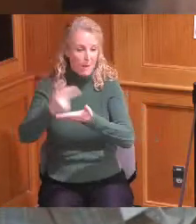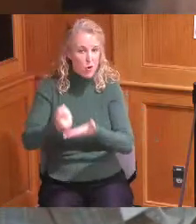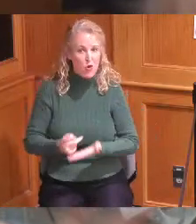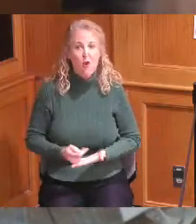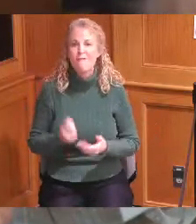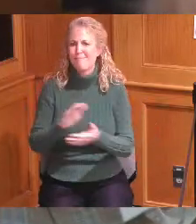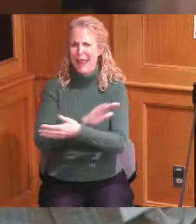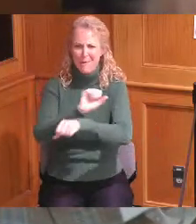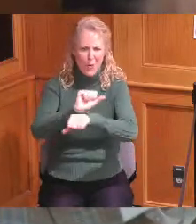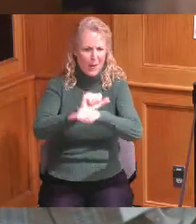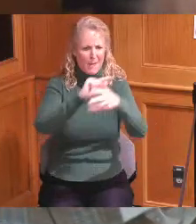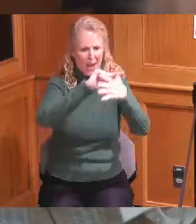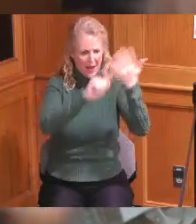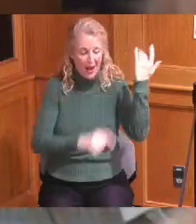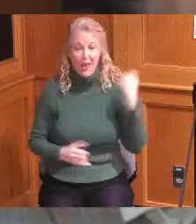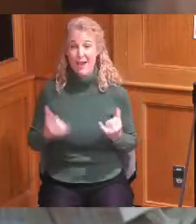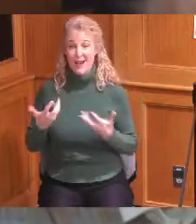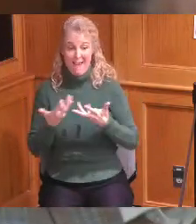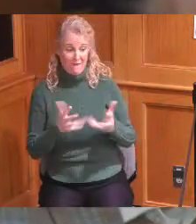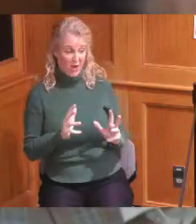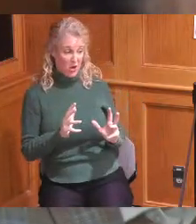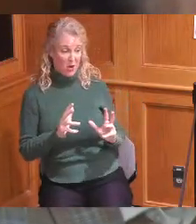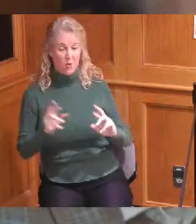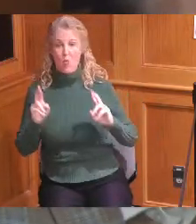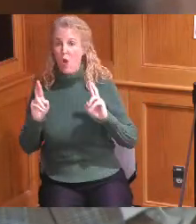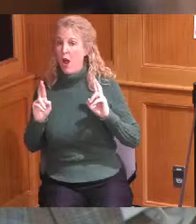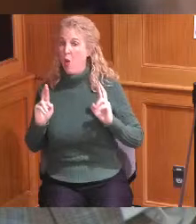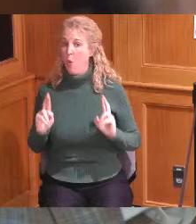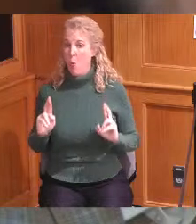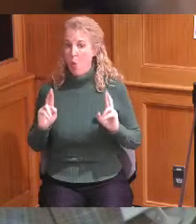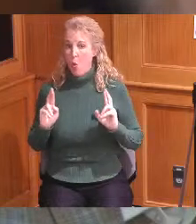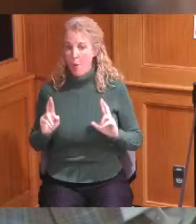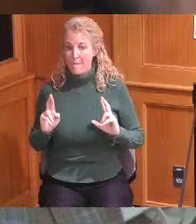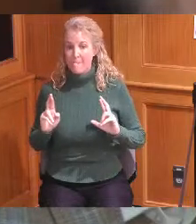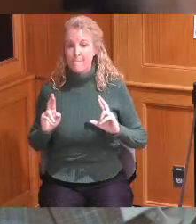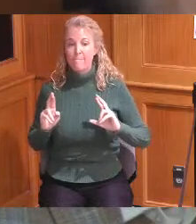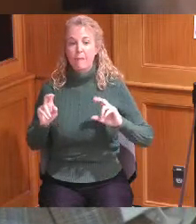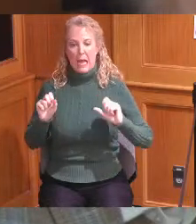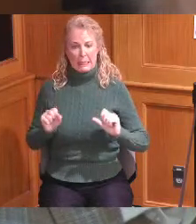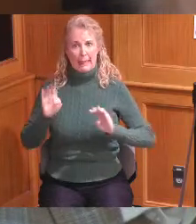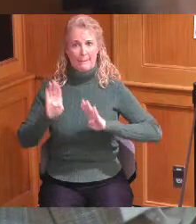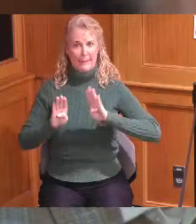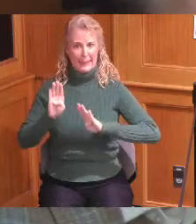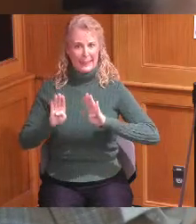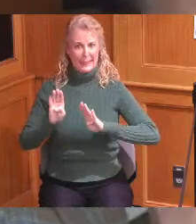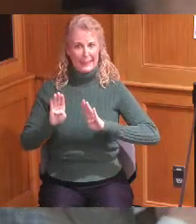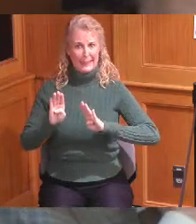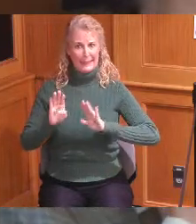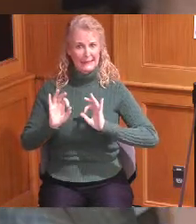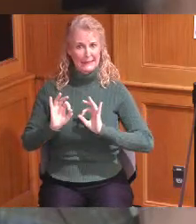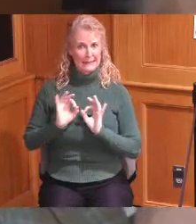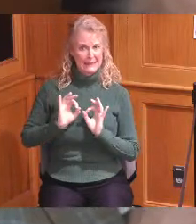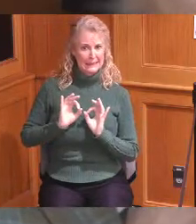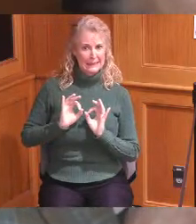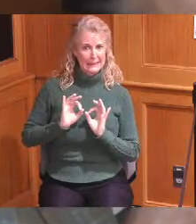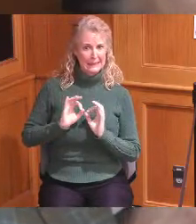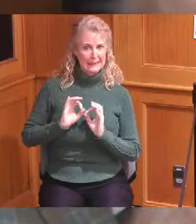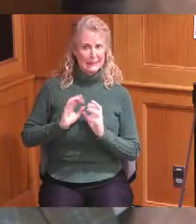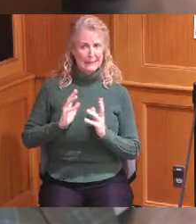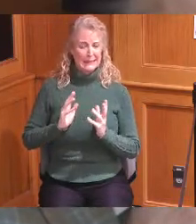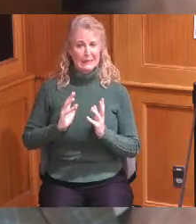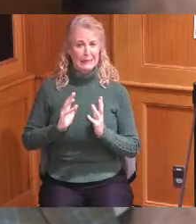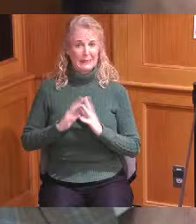all that. And then you say, now I hopefully can bid on the project. And